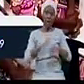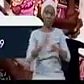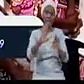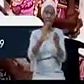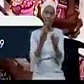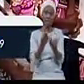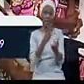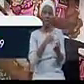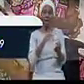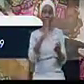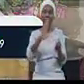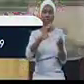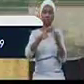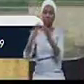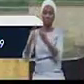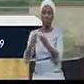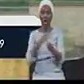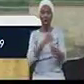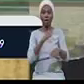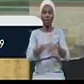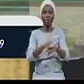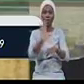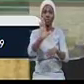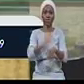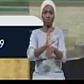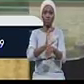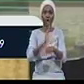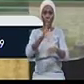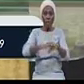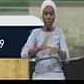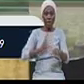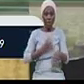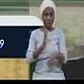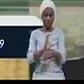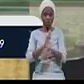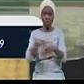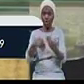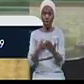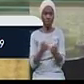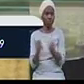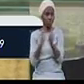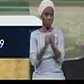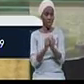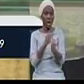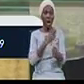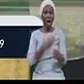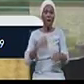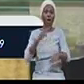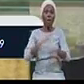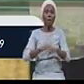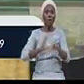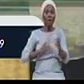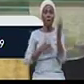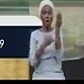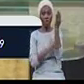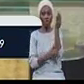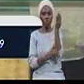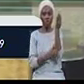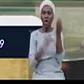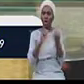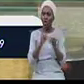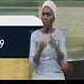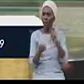and upon your church, and upon our church altogether, and upon our country. Number one